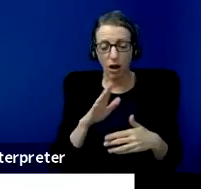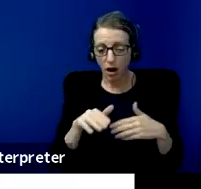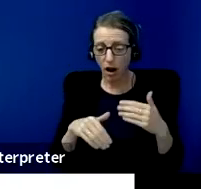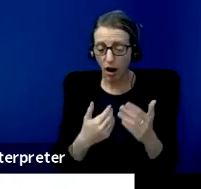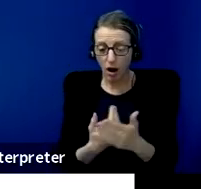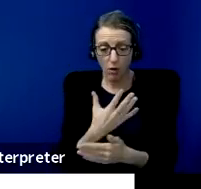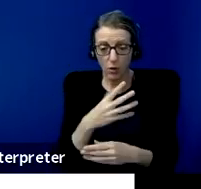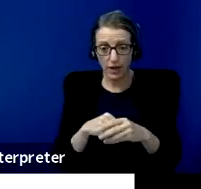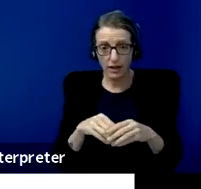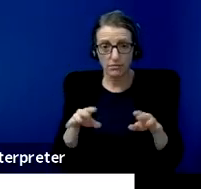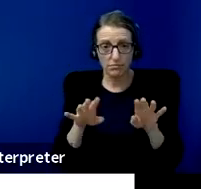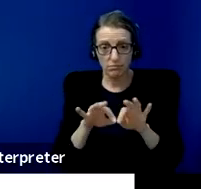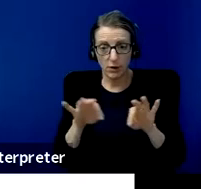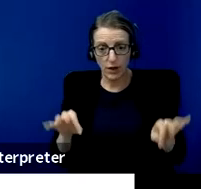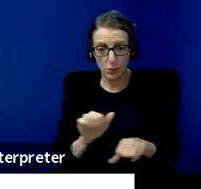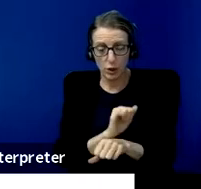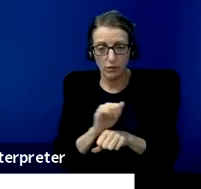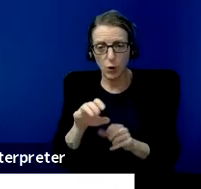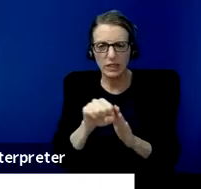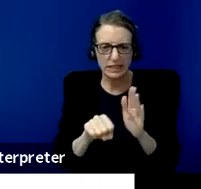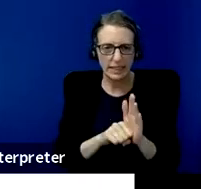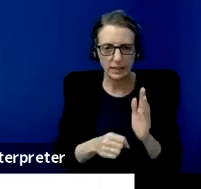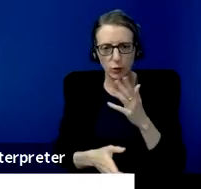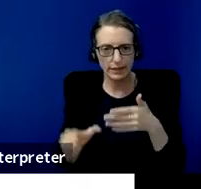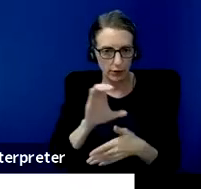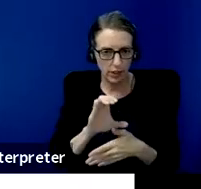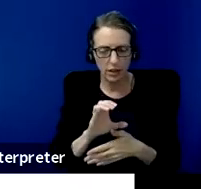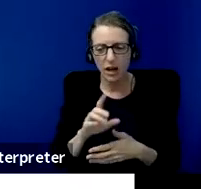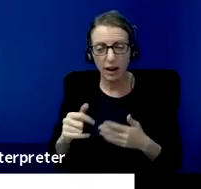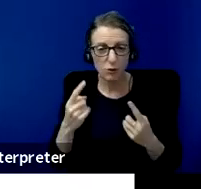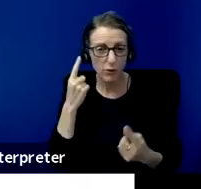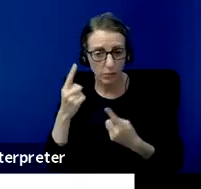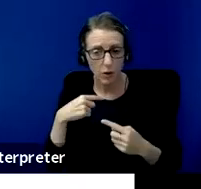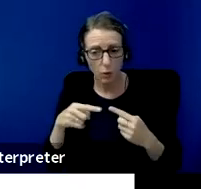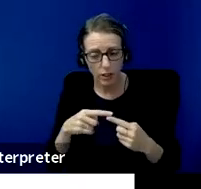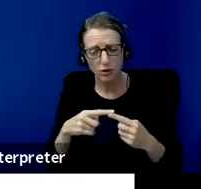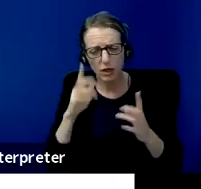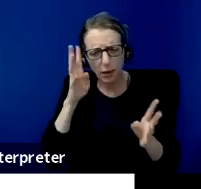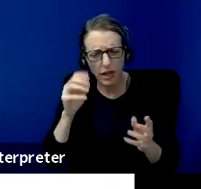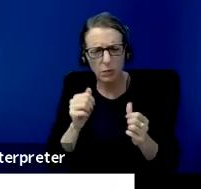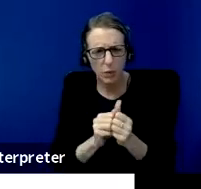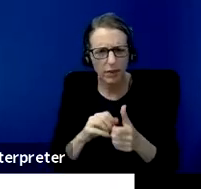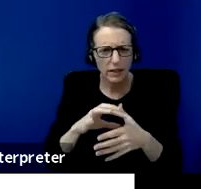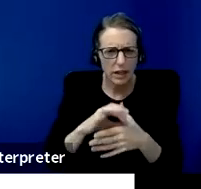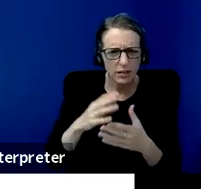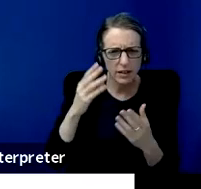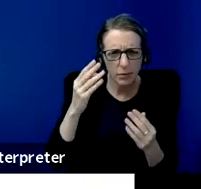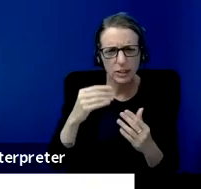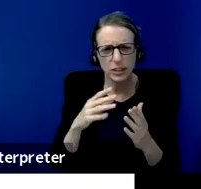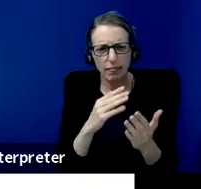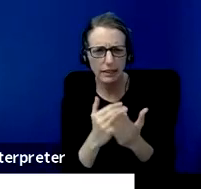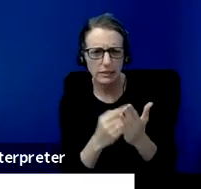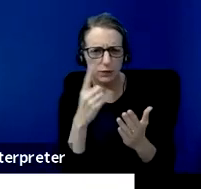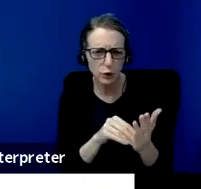framework and your state criterion, all of which must be considered when adding content and doing appropriate best practice with our